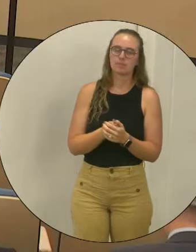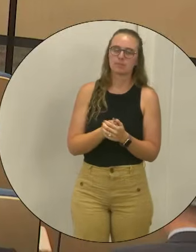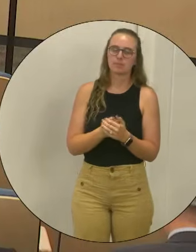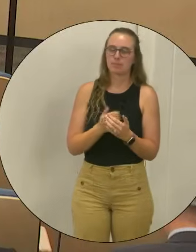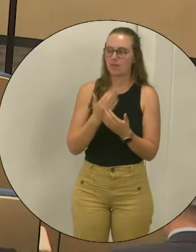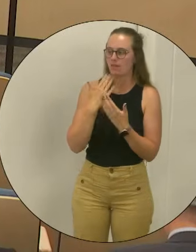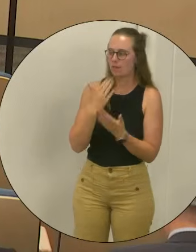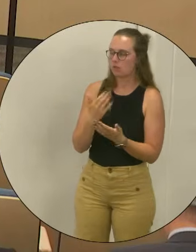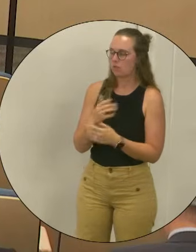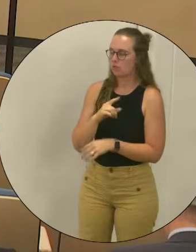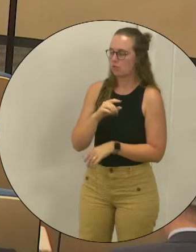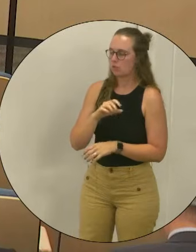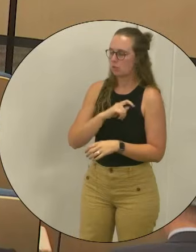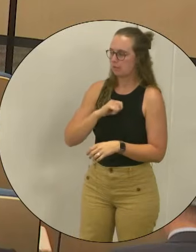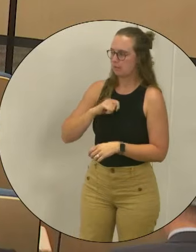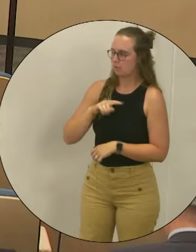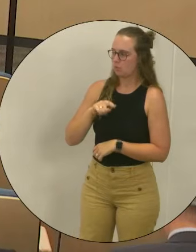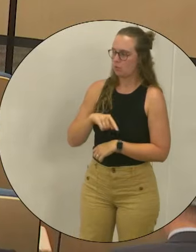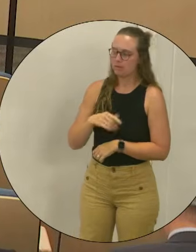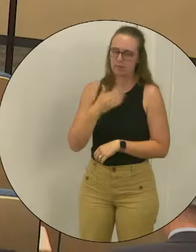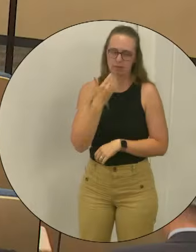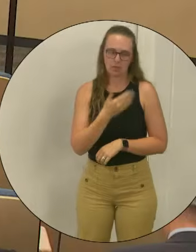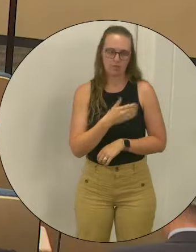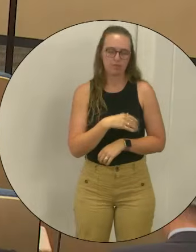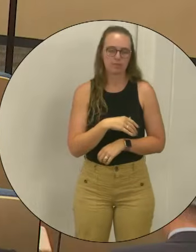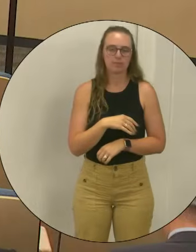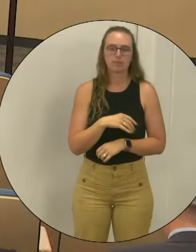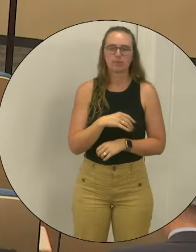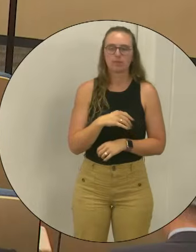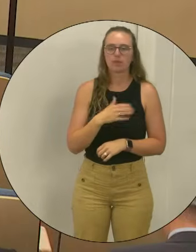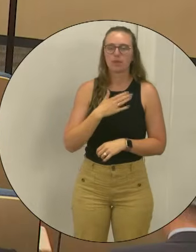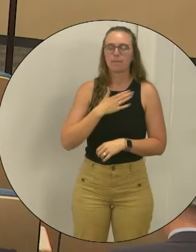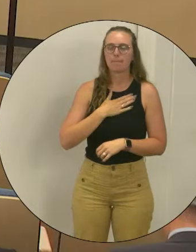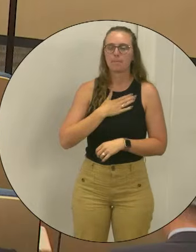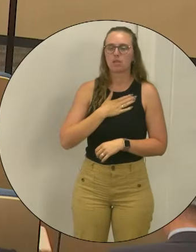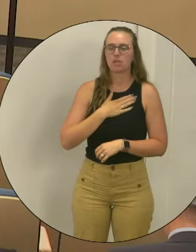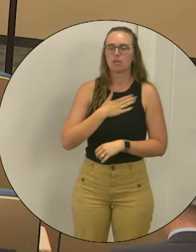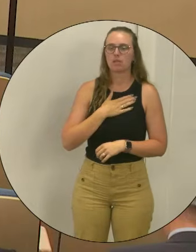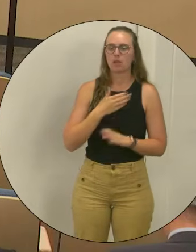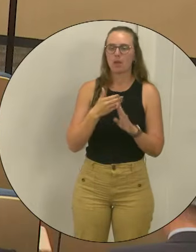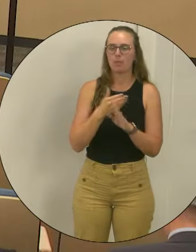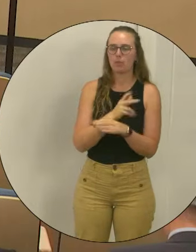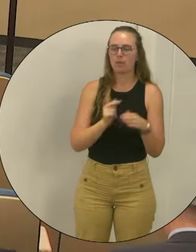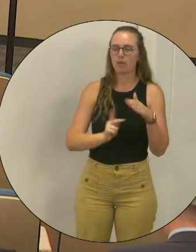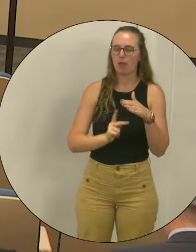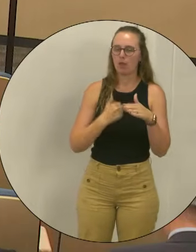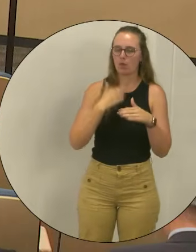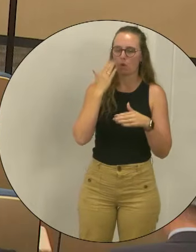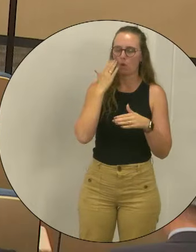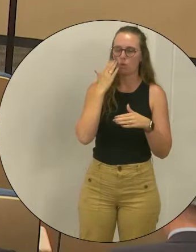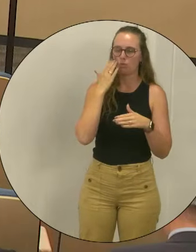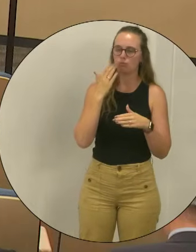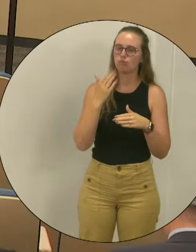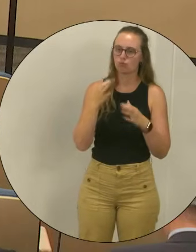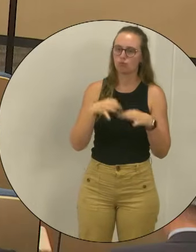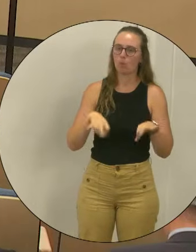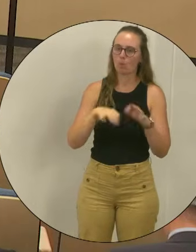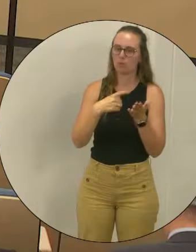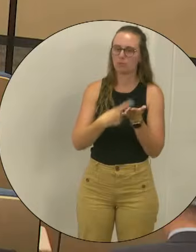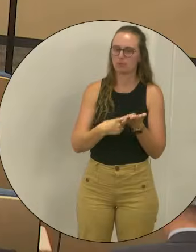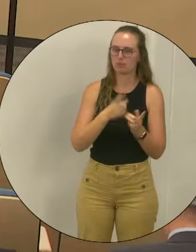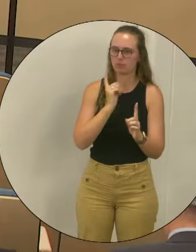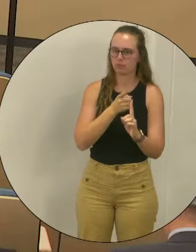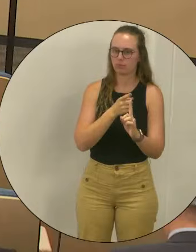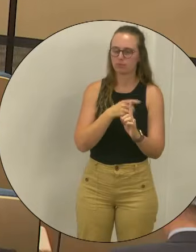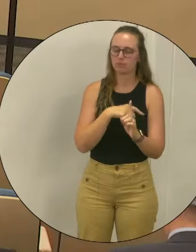Thank you. Trustee Zamora. Thank you, Madam President. My question, so pre-K we know is going to be a hot topic, I think, all throughout the